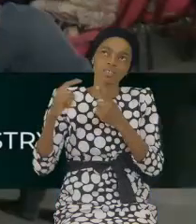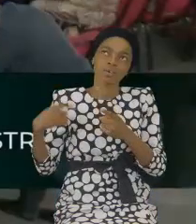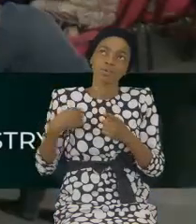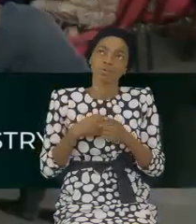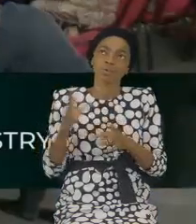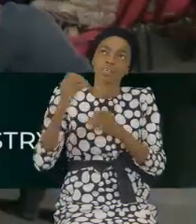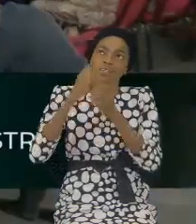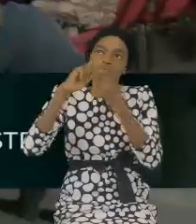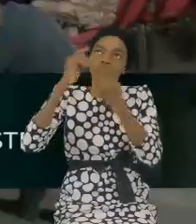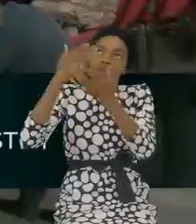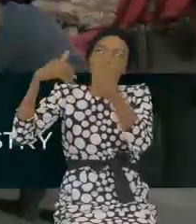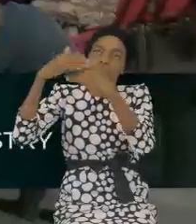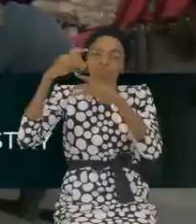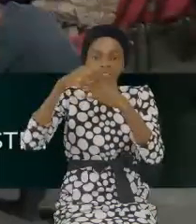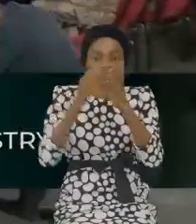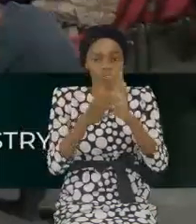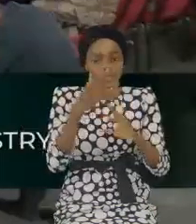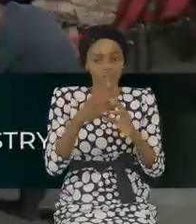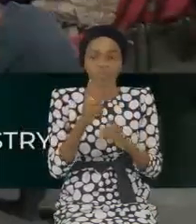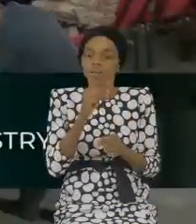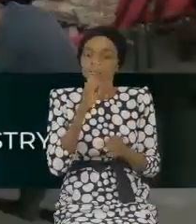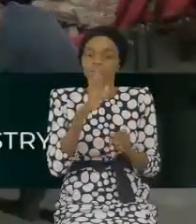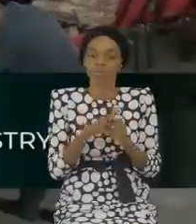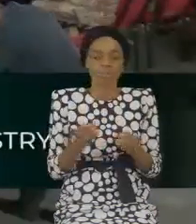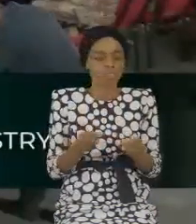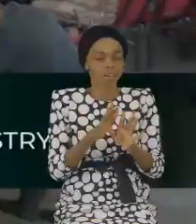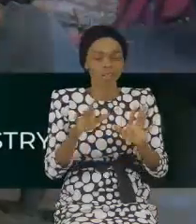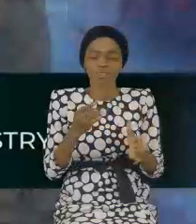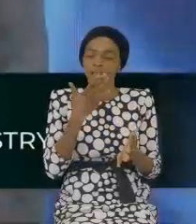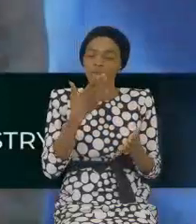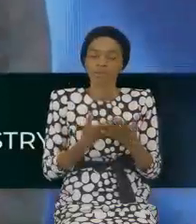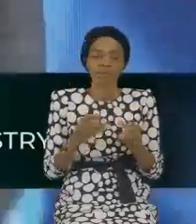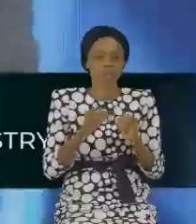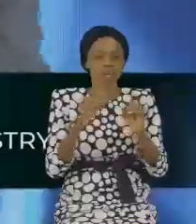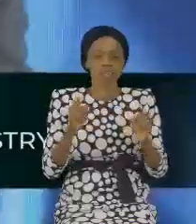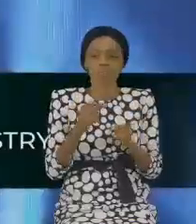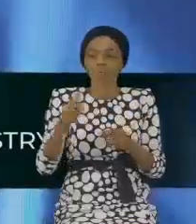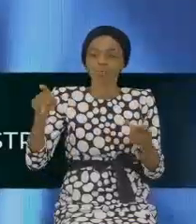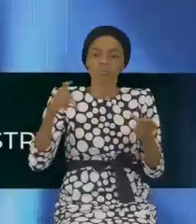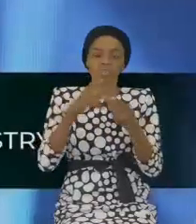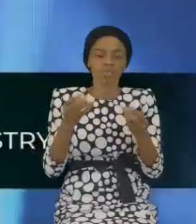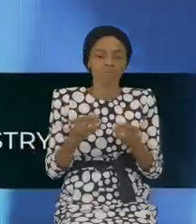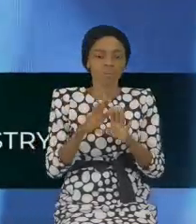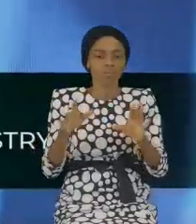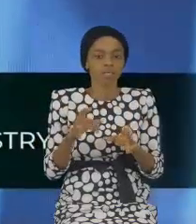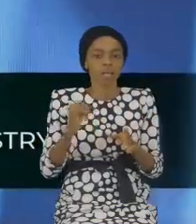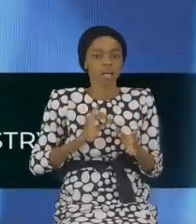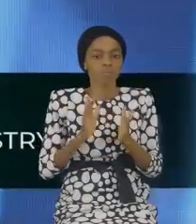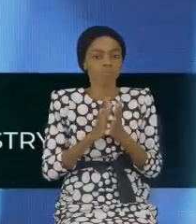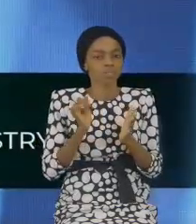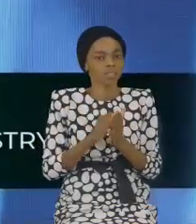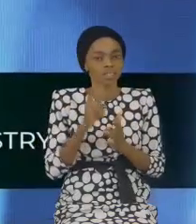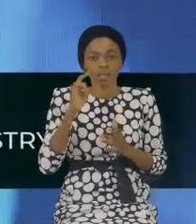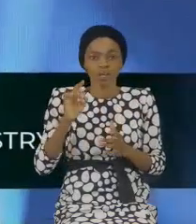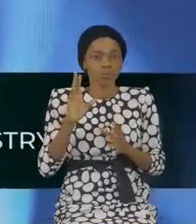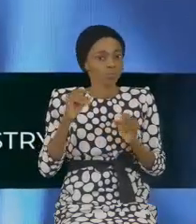Jesus' name. Amen. The promised land, the pleasant land, and the perfect land. And I pray that none of you will miss that place,